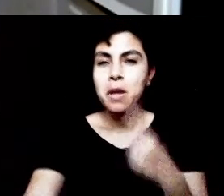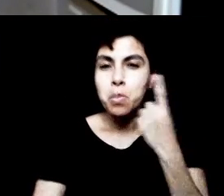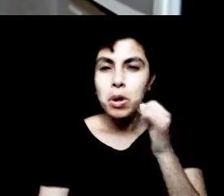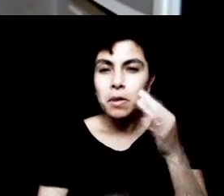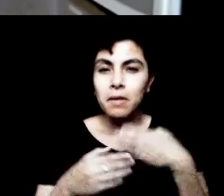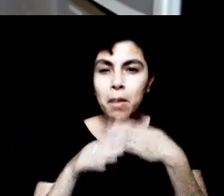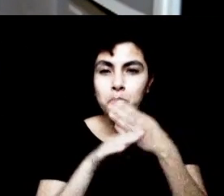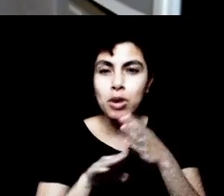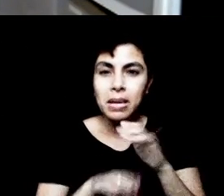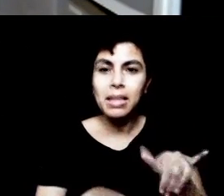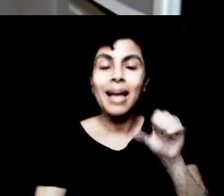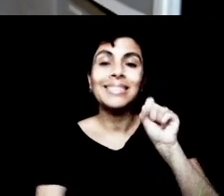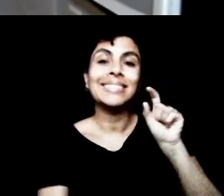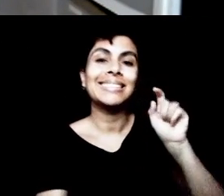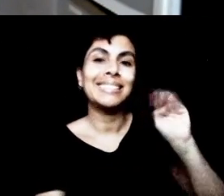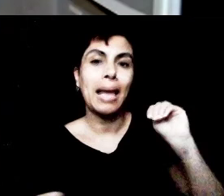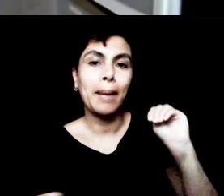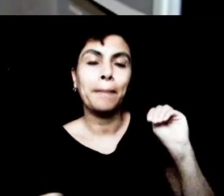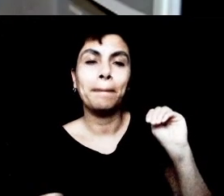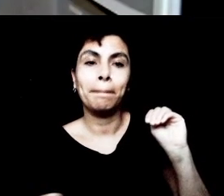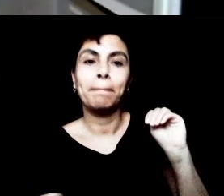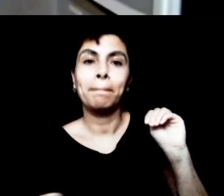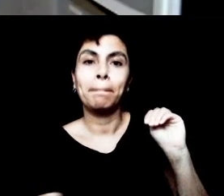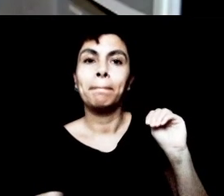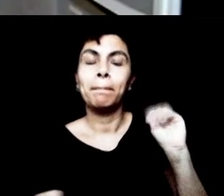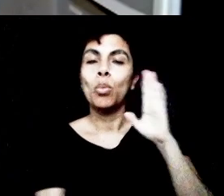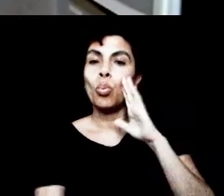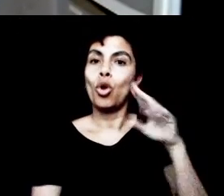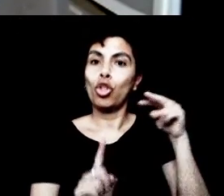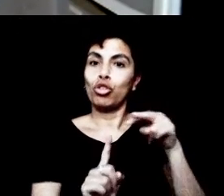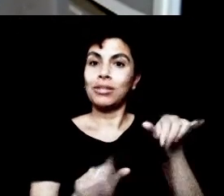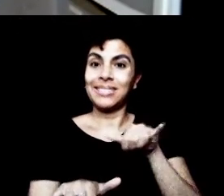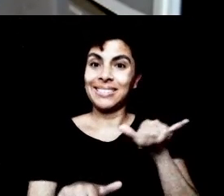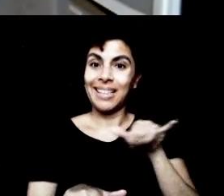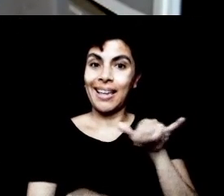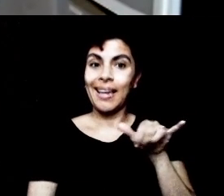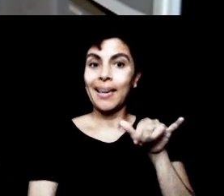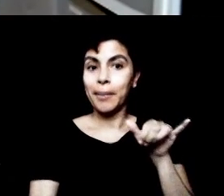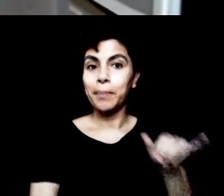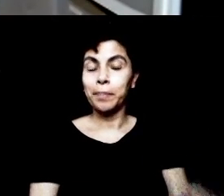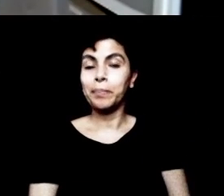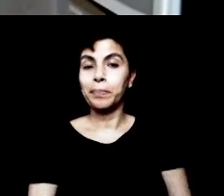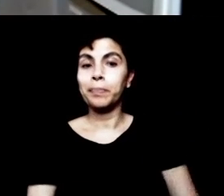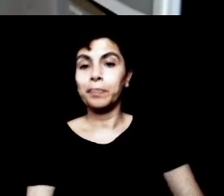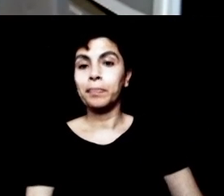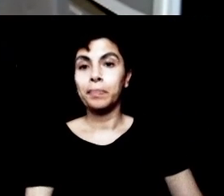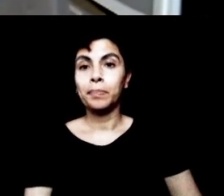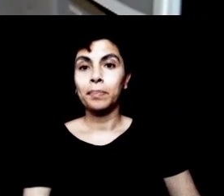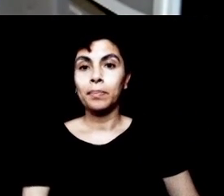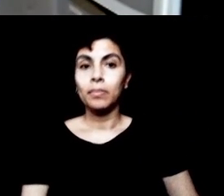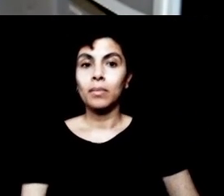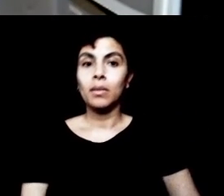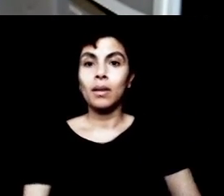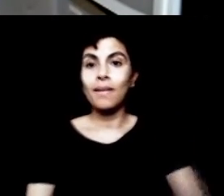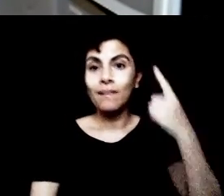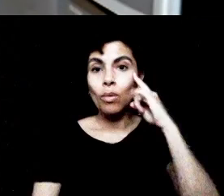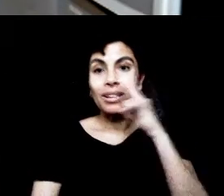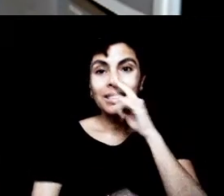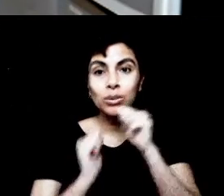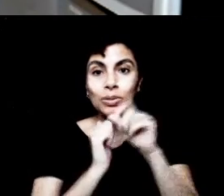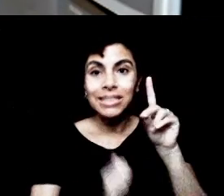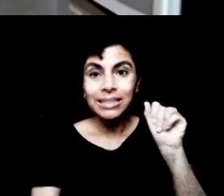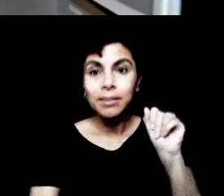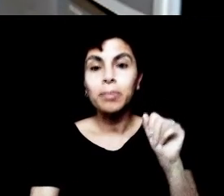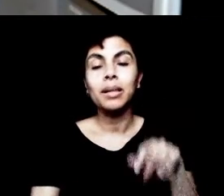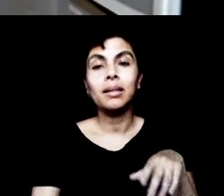if you could break down because STEM I think would look the same, if I could just jump in, for children with disabilities